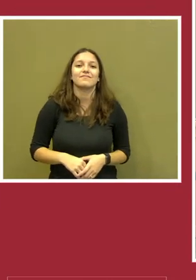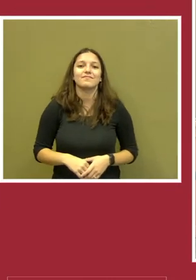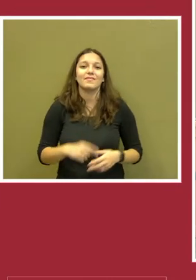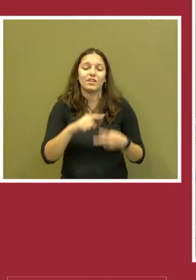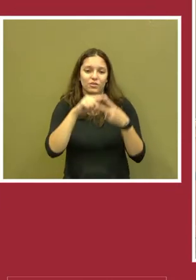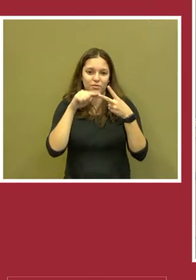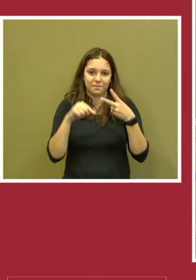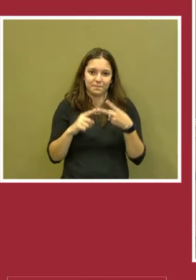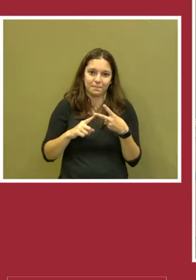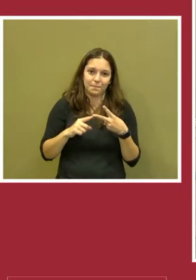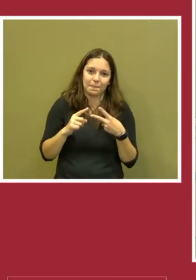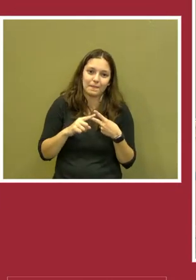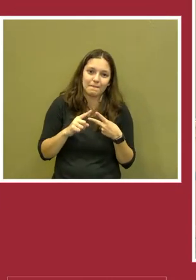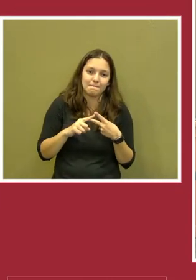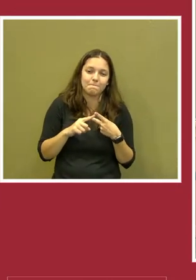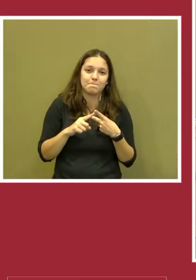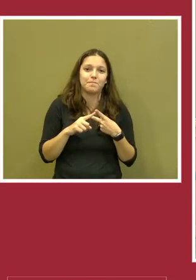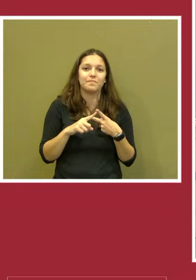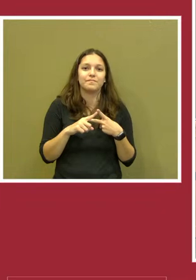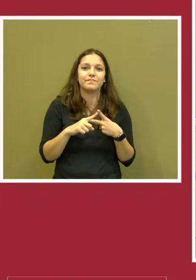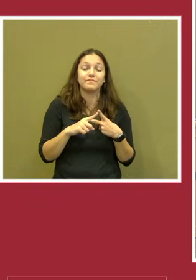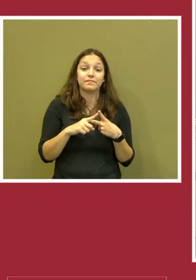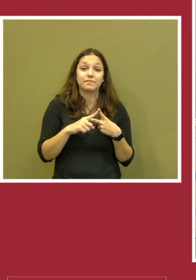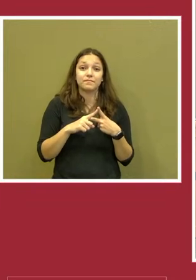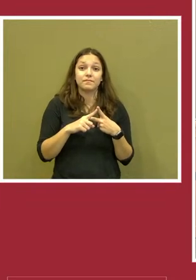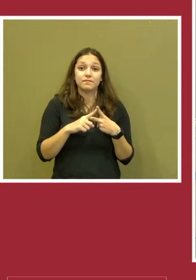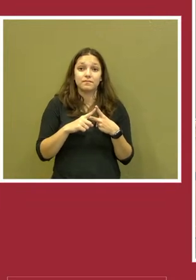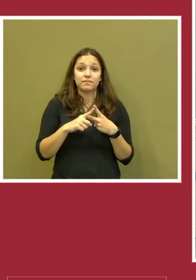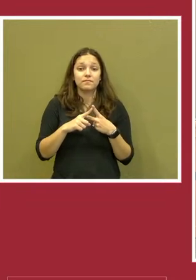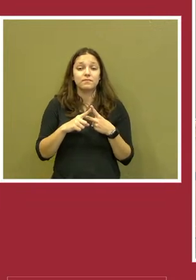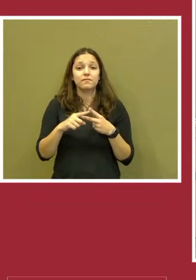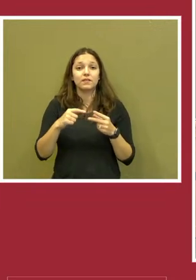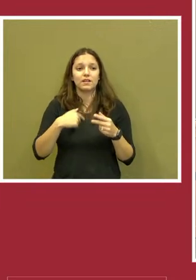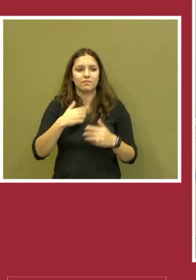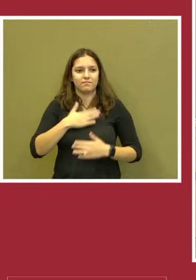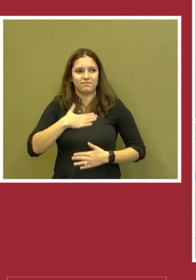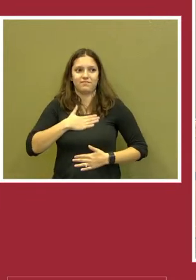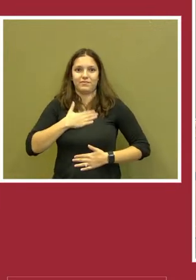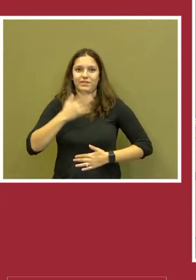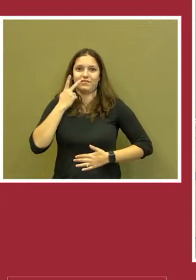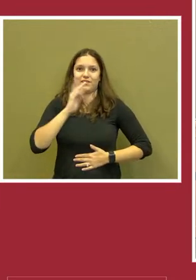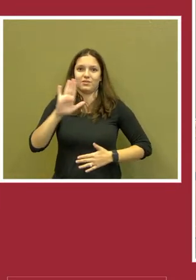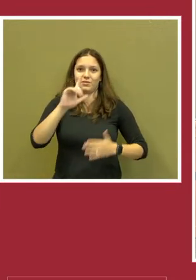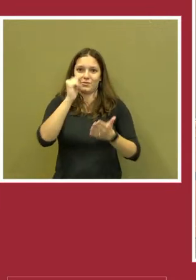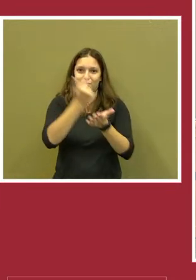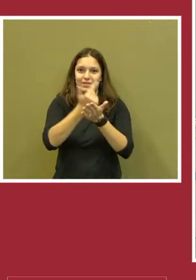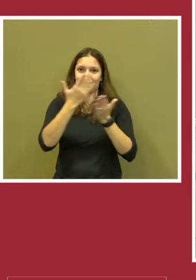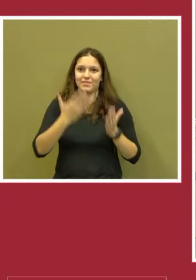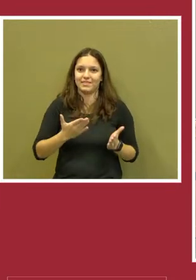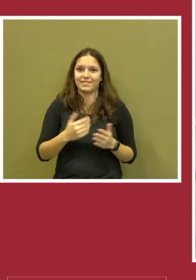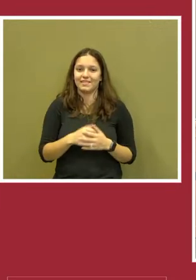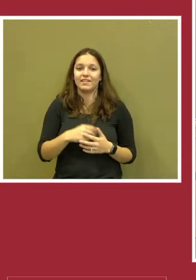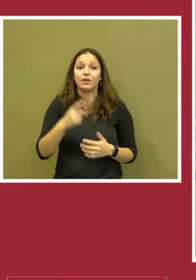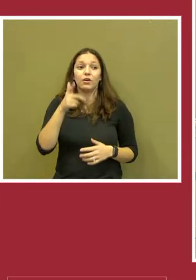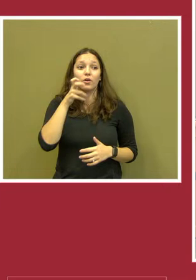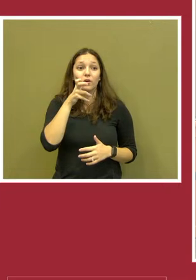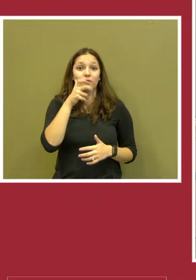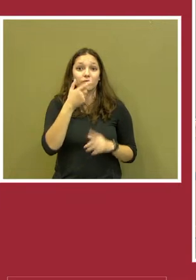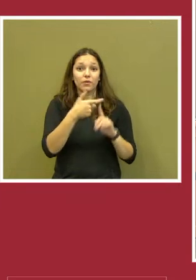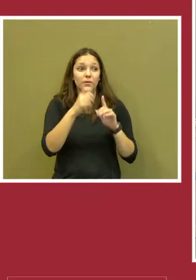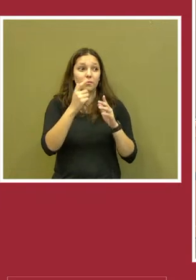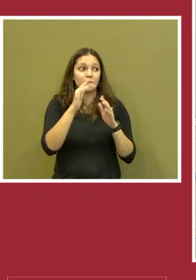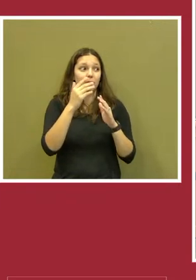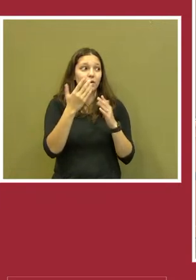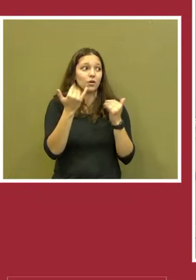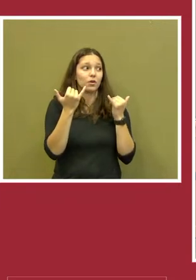Two things. Can you speak to, because I had the pleasure of also seeing your graduates, so we just heard from your current students